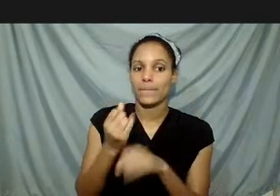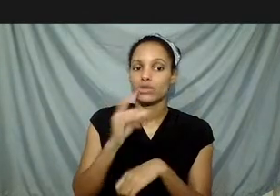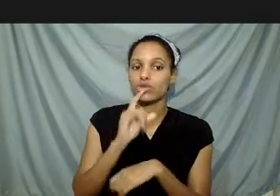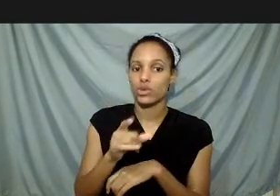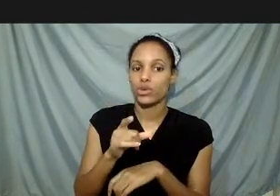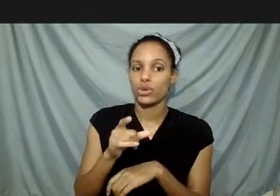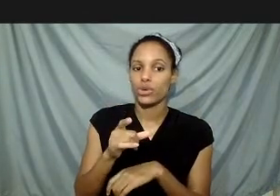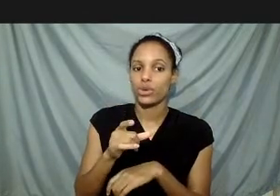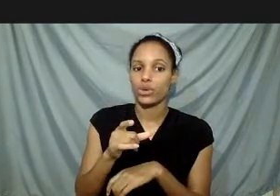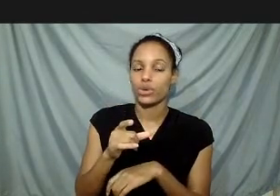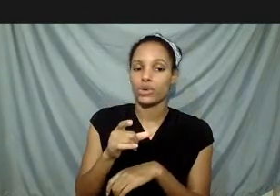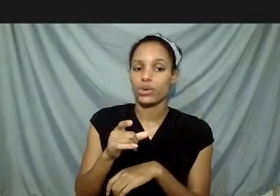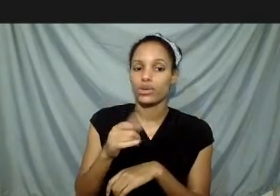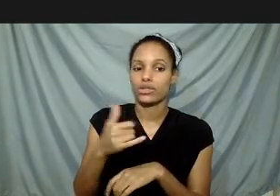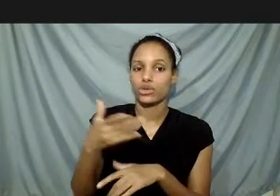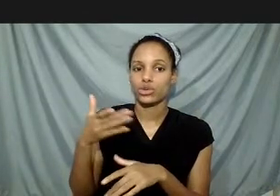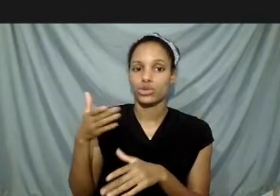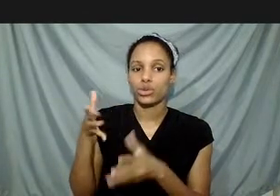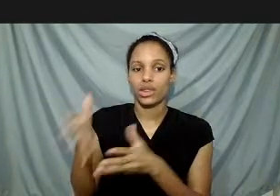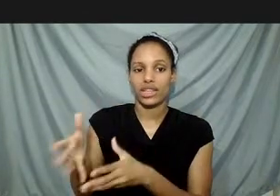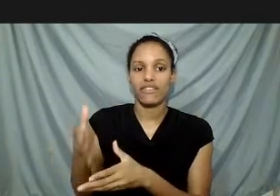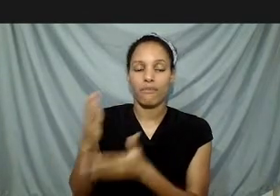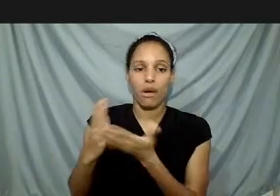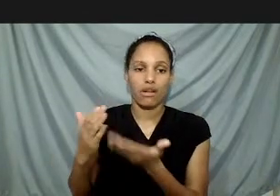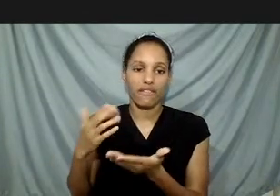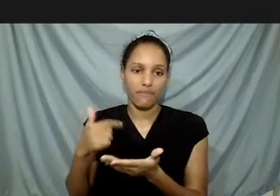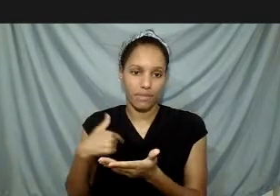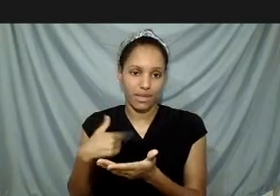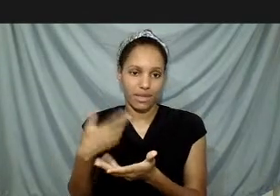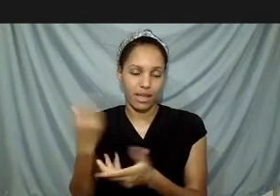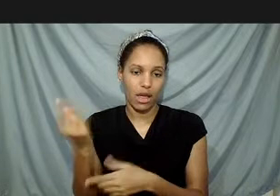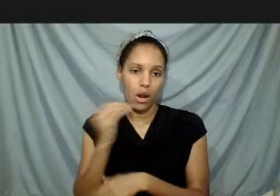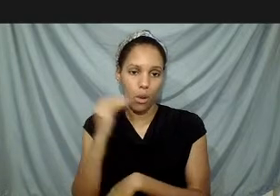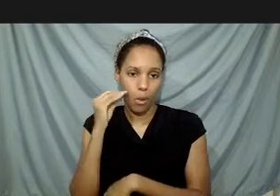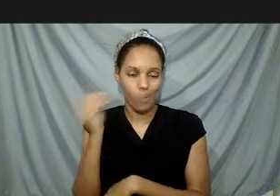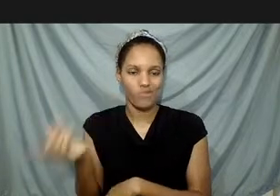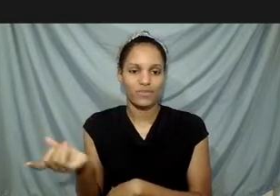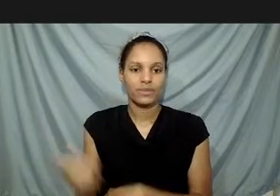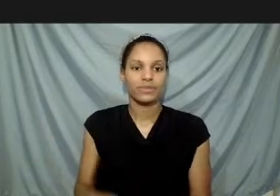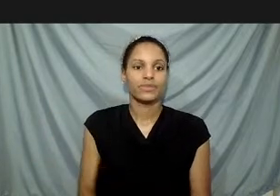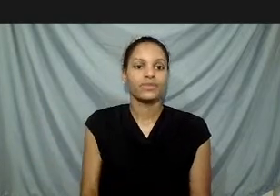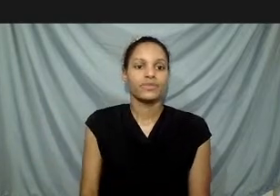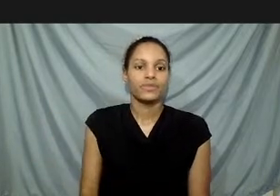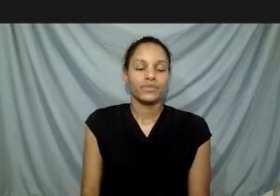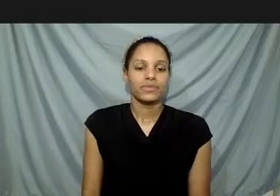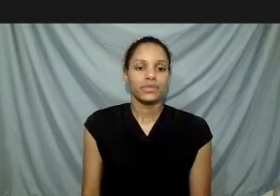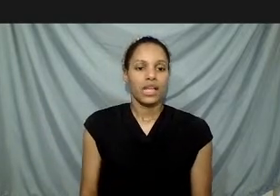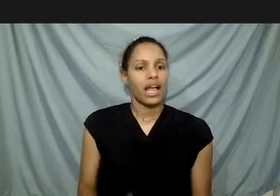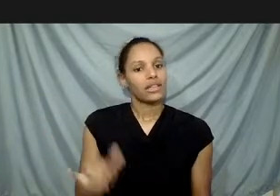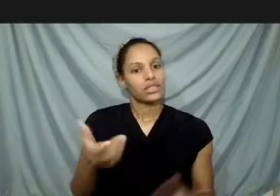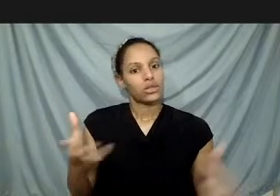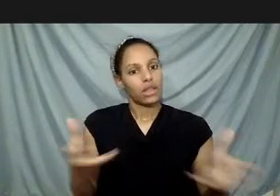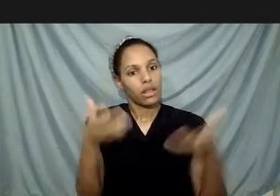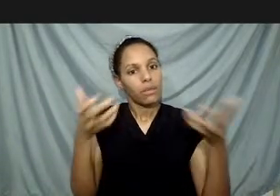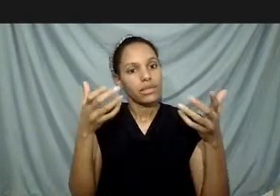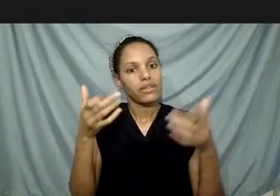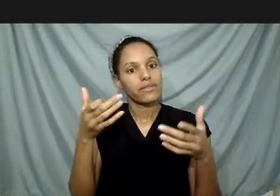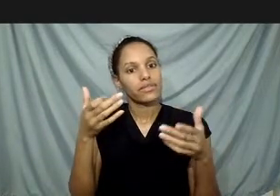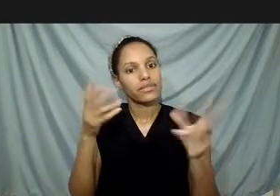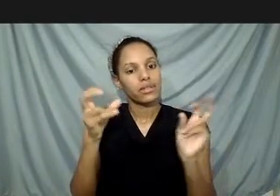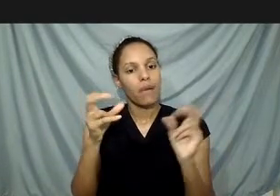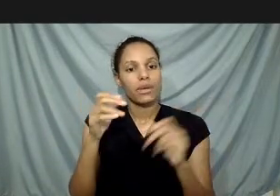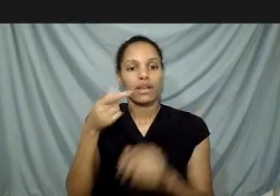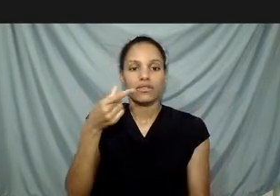to leave part of me at home. Which also uplifts this thing about gender. And only because I know,